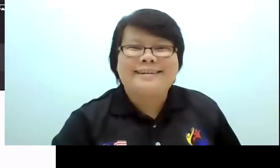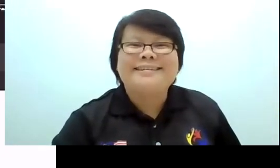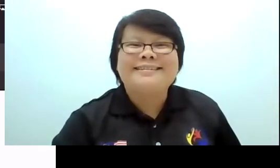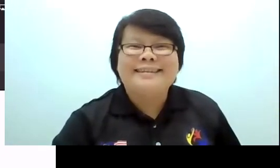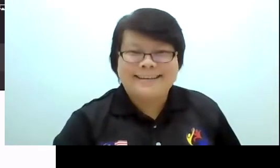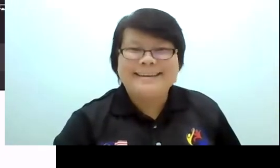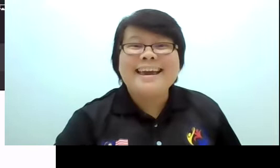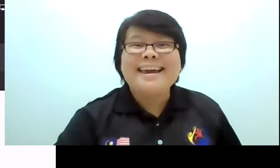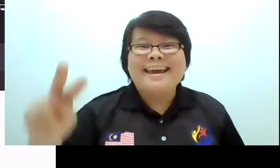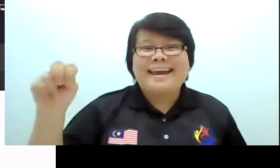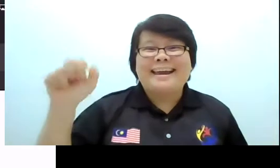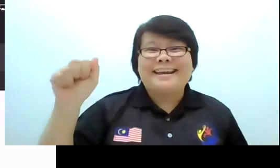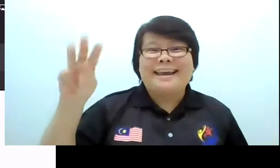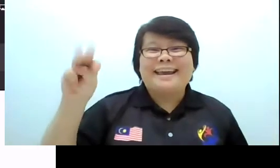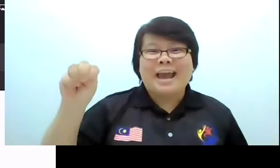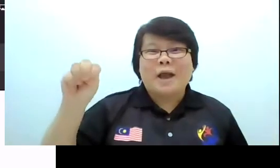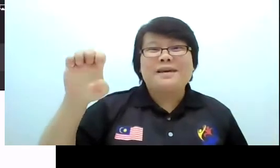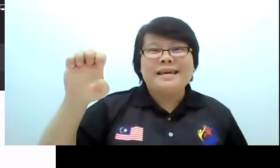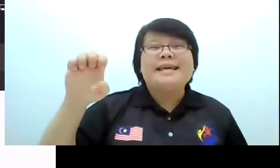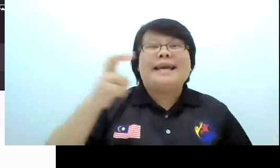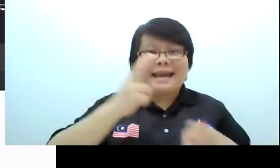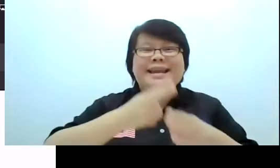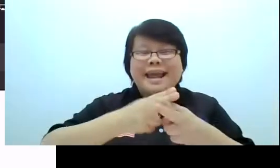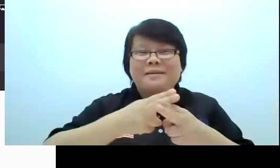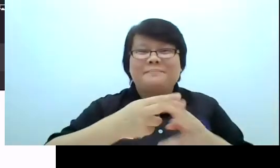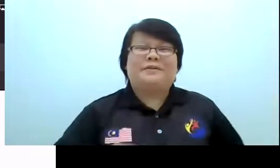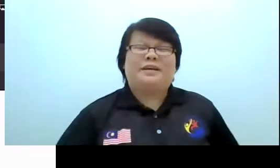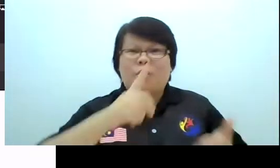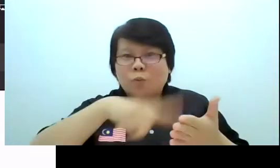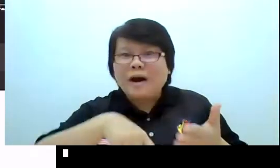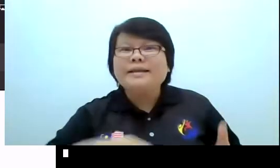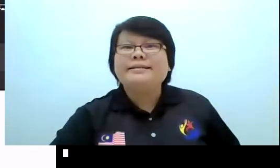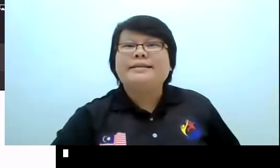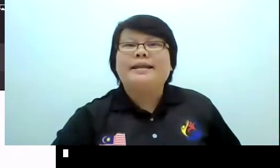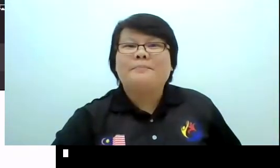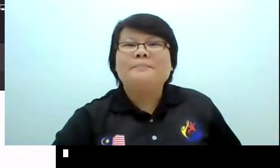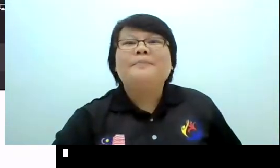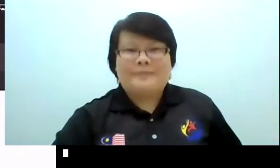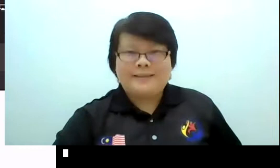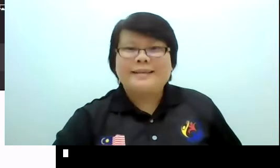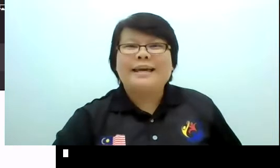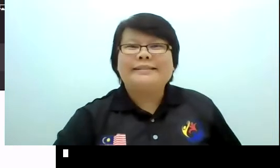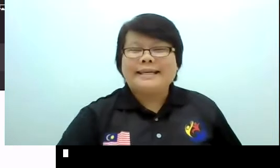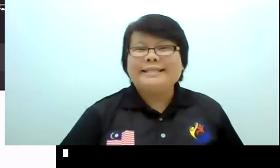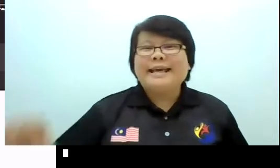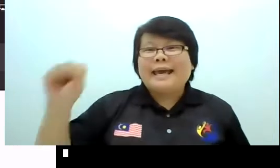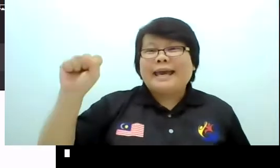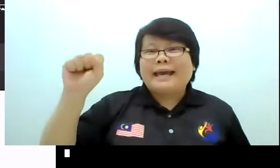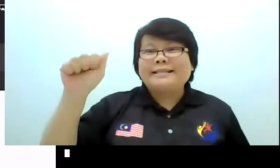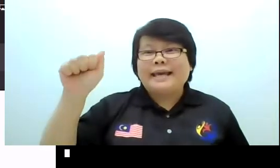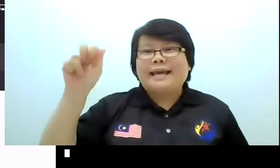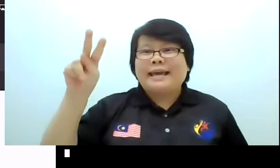Here it is, okay, N-A-M-E, name. Okay, what is the name? Yes,